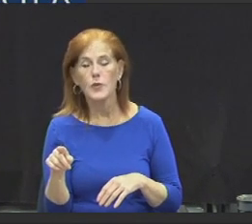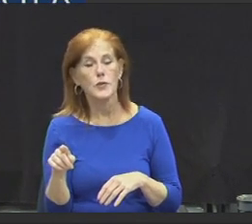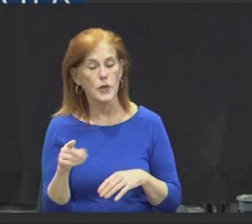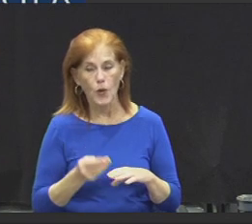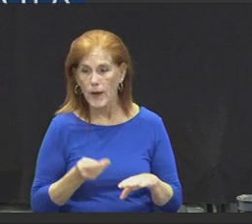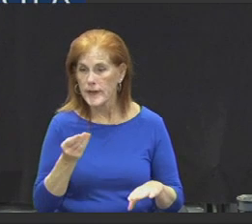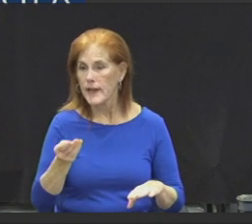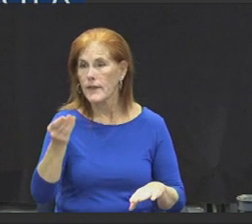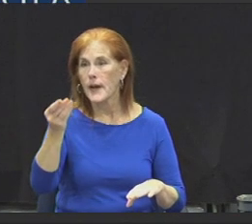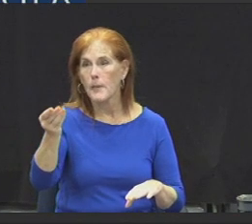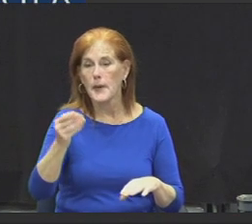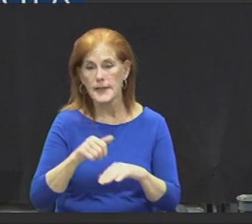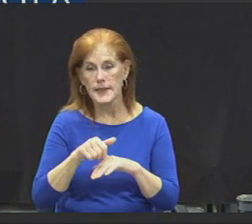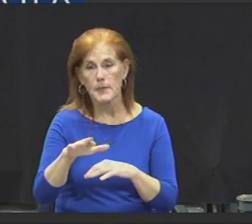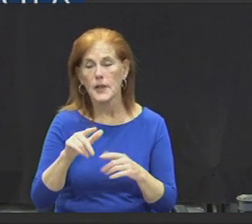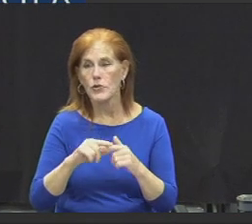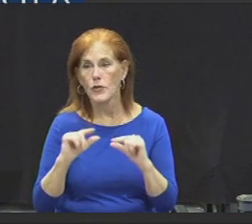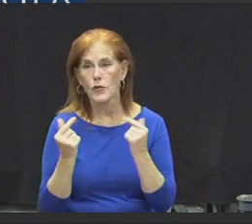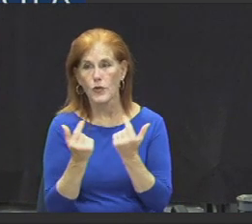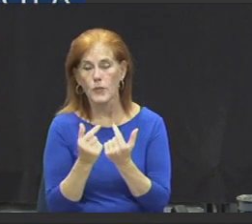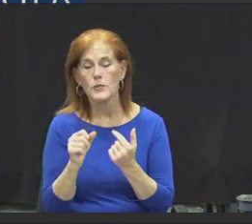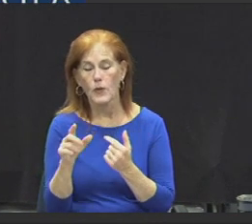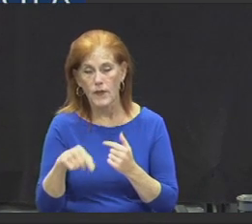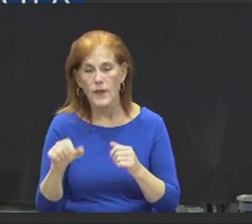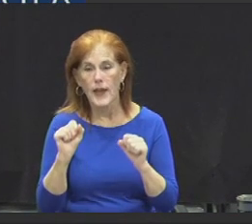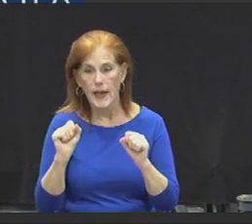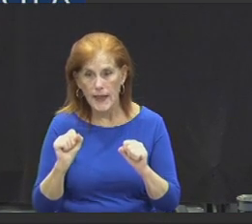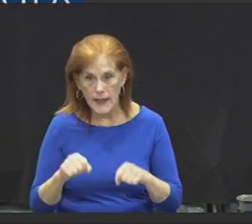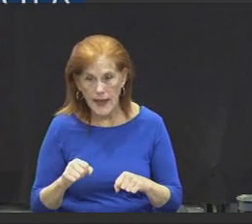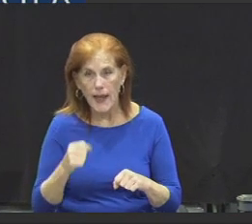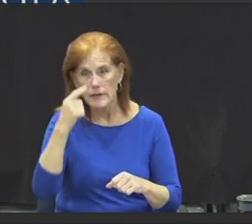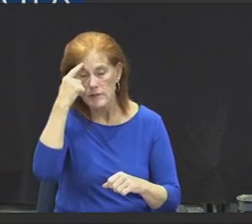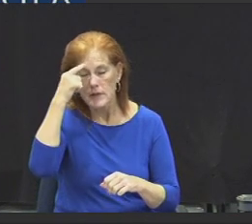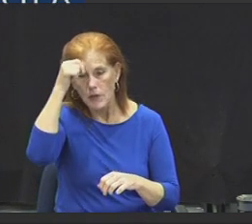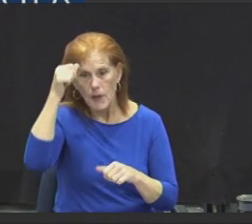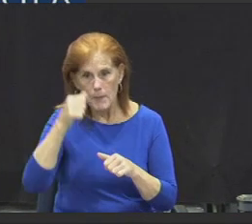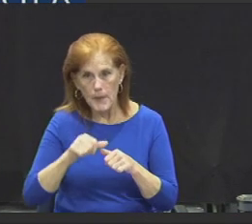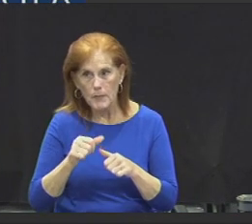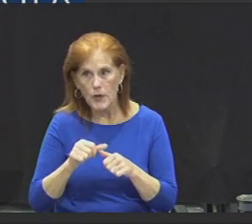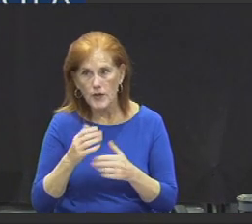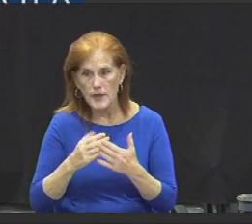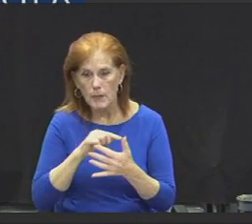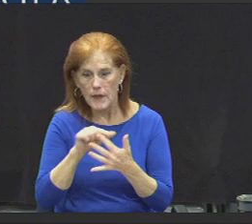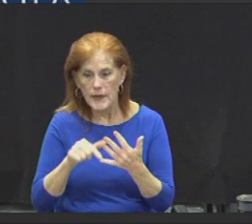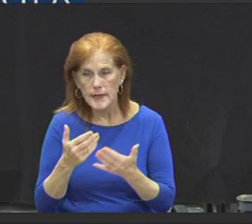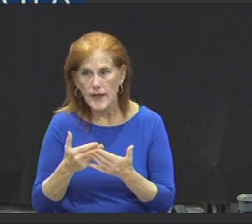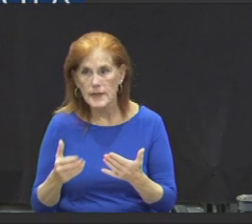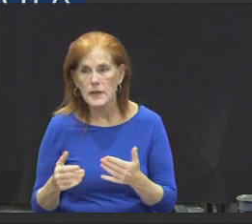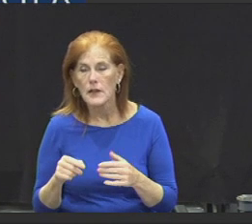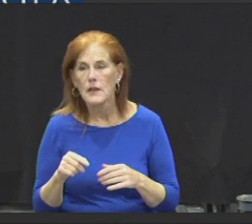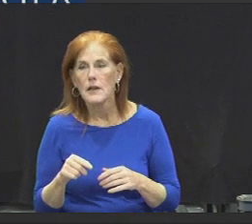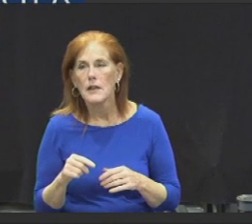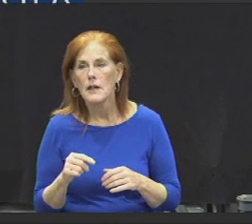up and let's get it submitted to that group so that they can be mindful of this feedback. I mean, this is the most